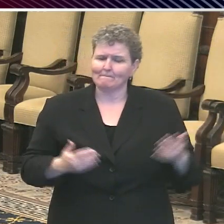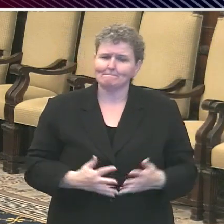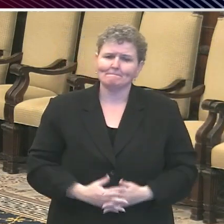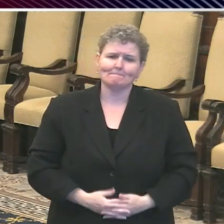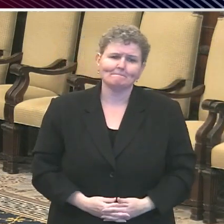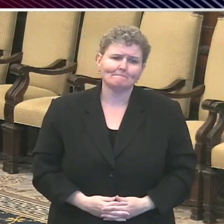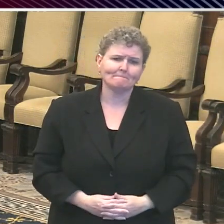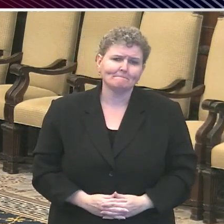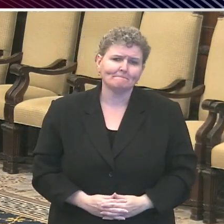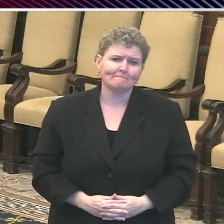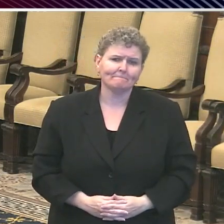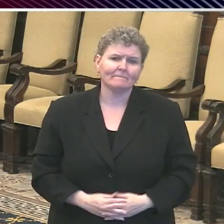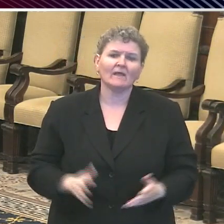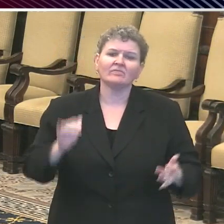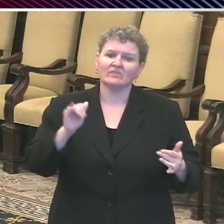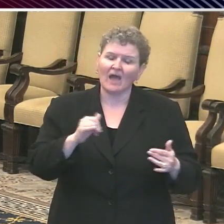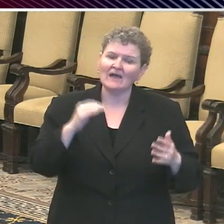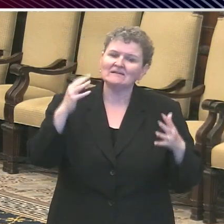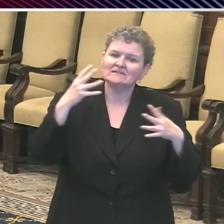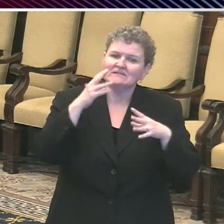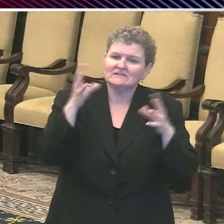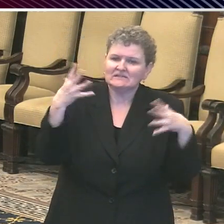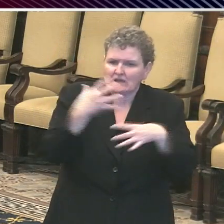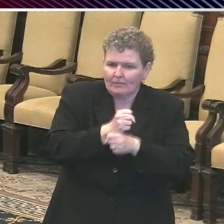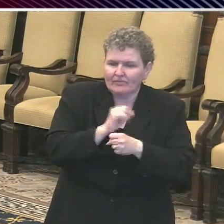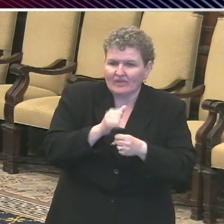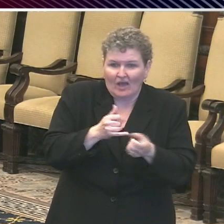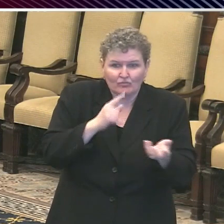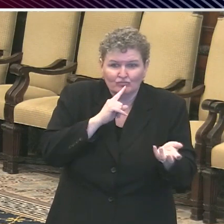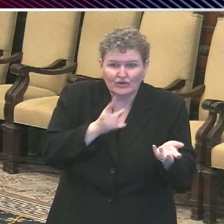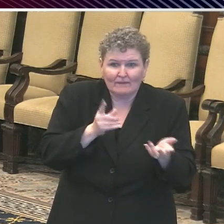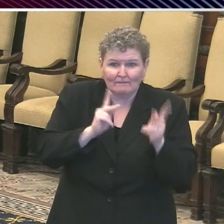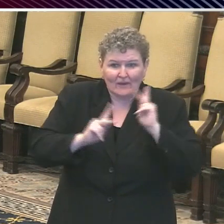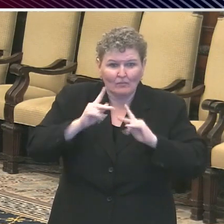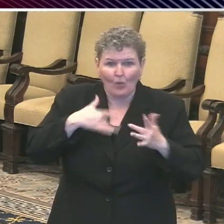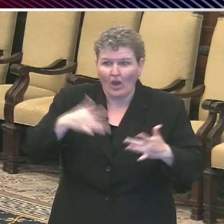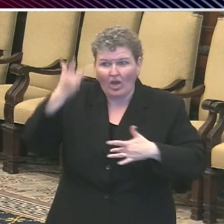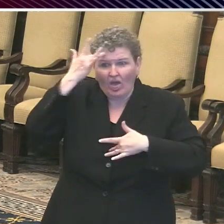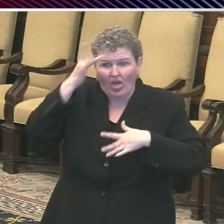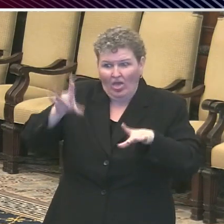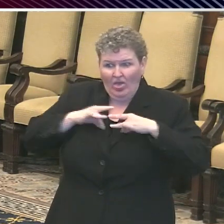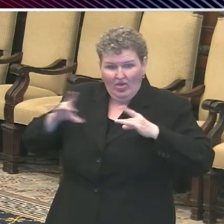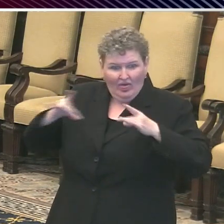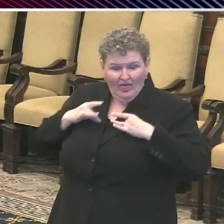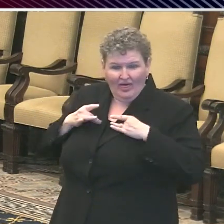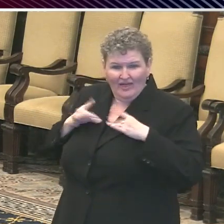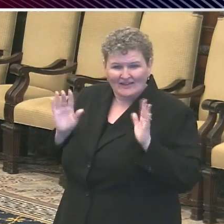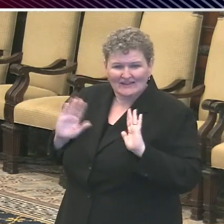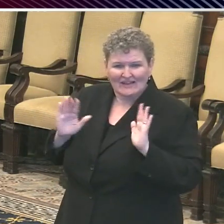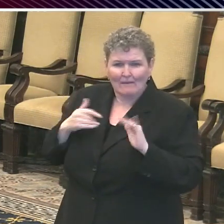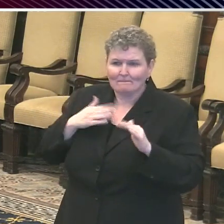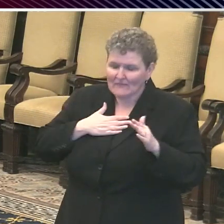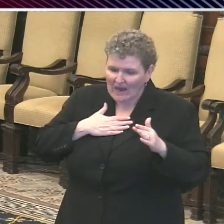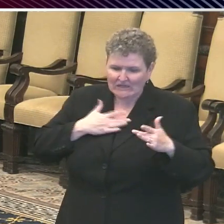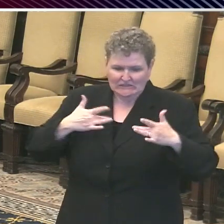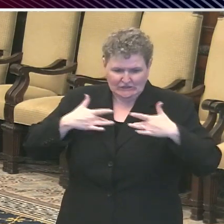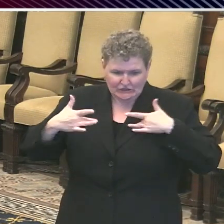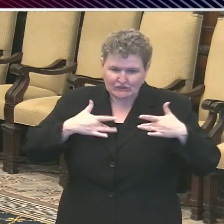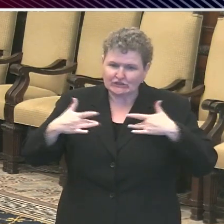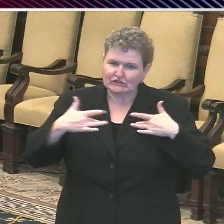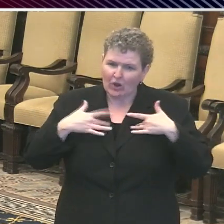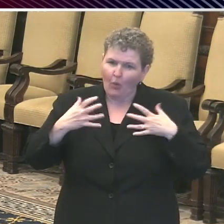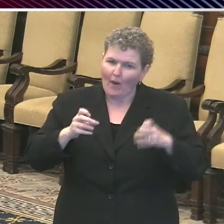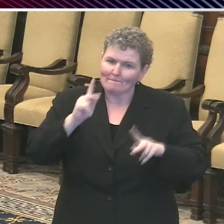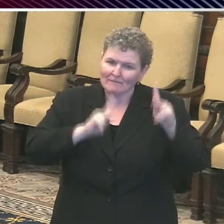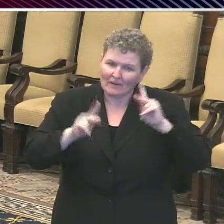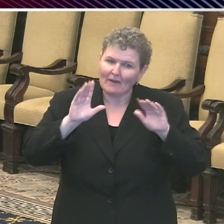is complicated, but it's simple. We don't want people to get sick and die. I mean, that's what we're worried about, and we want people to get back to normal as